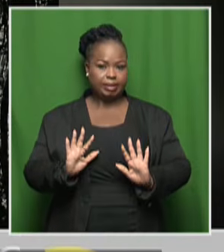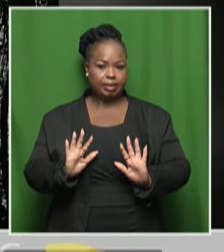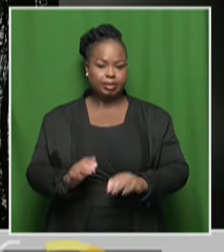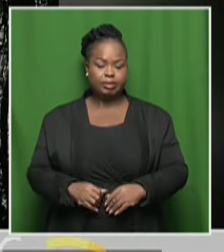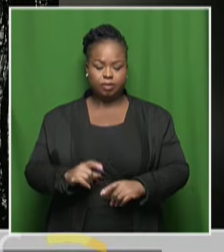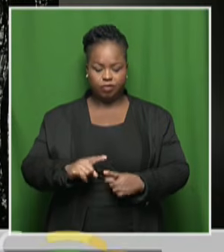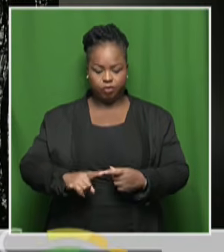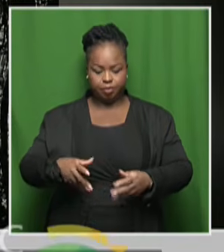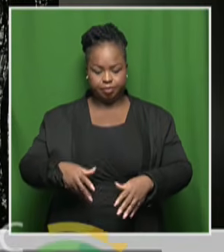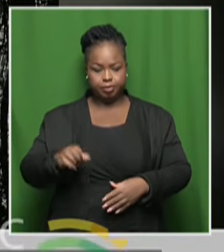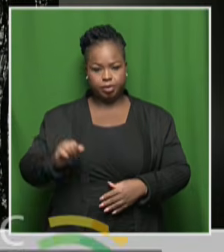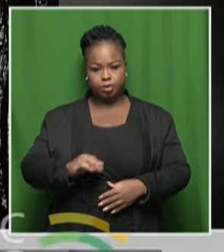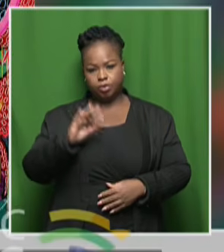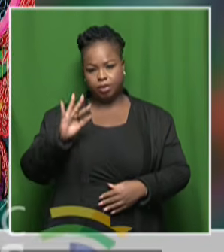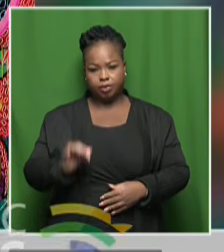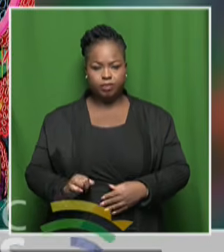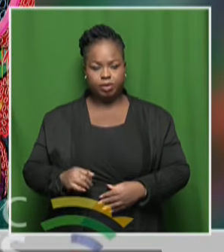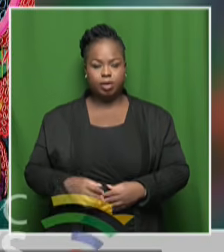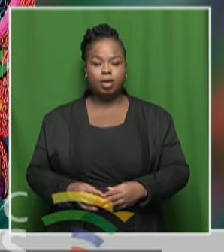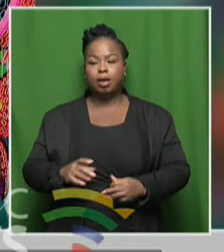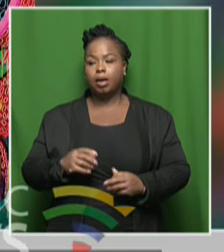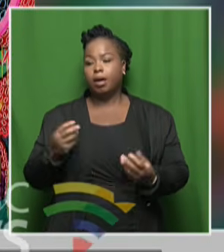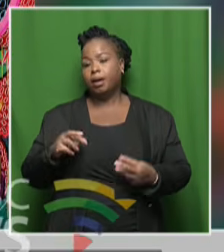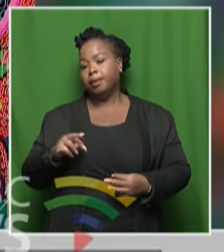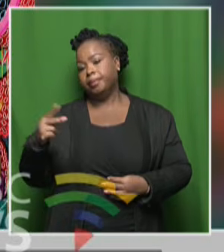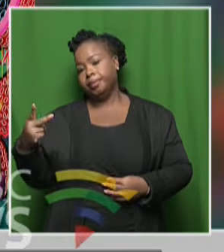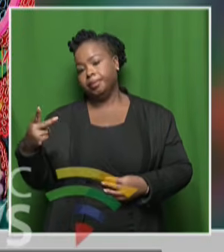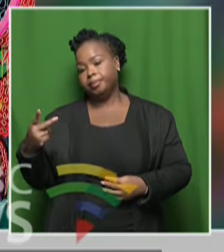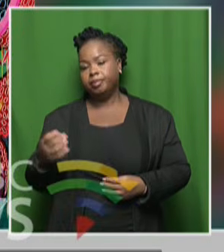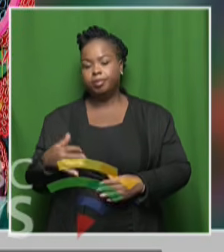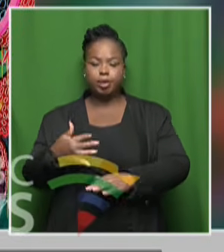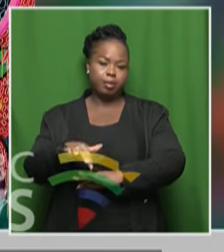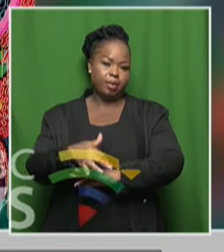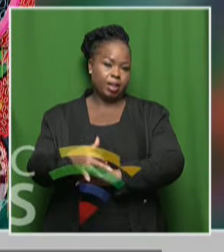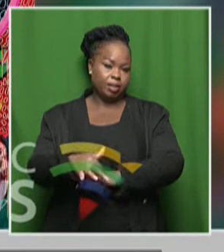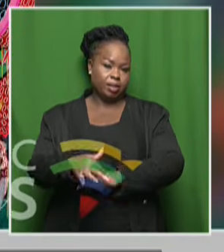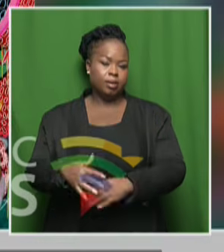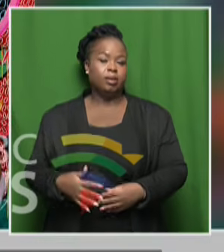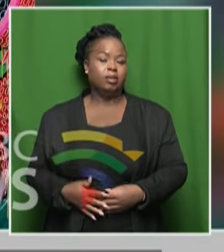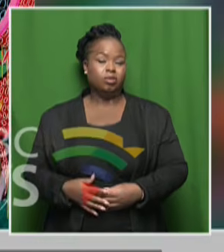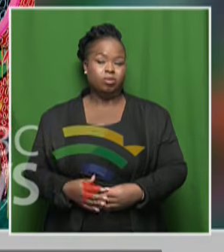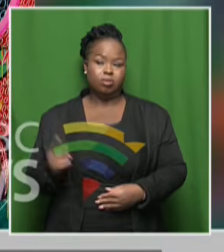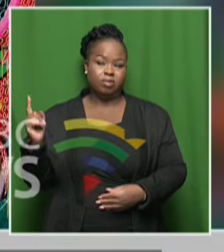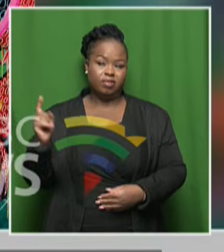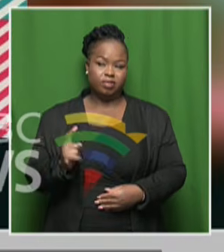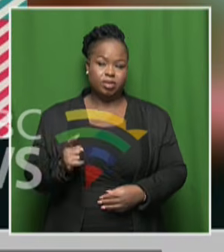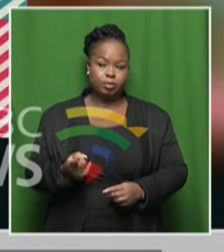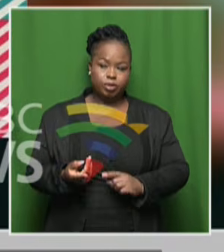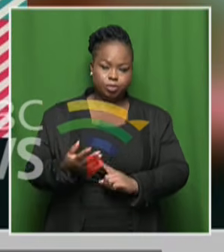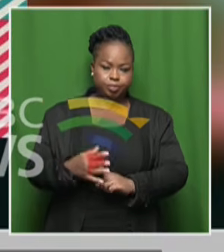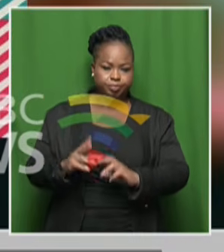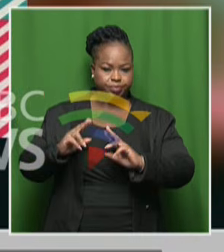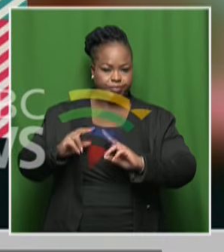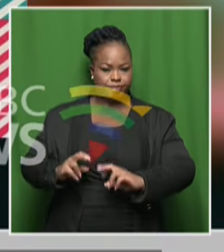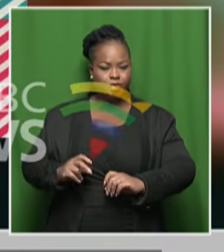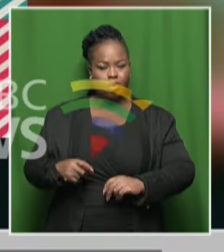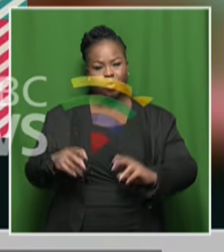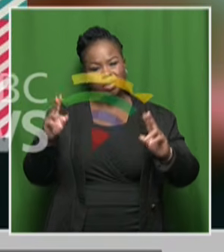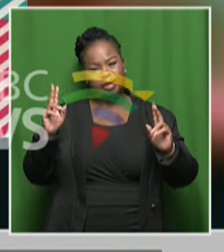from South Africa and from outside, from international artists, to reflect on a theme